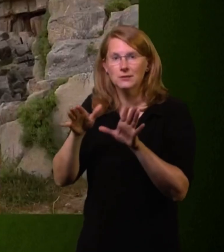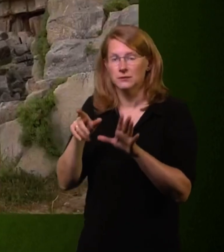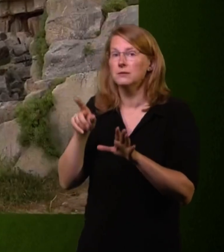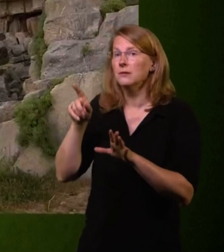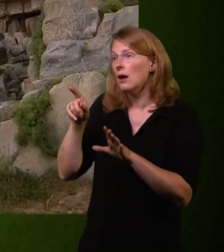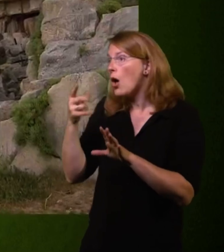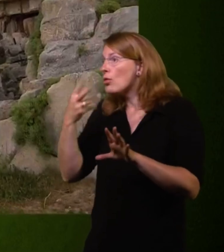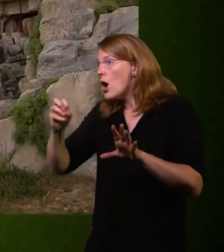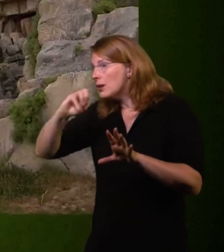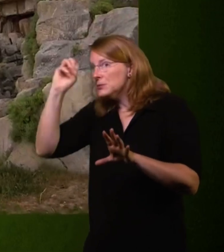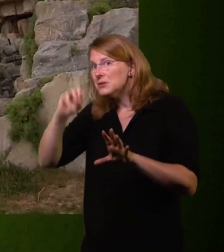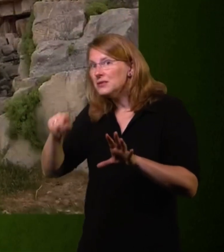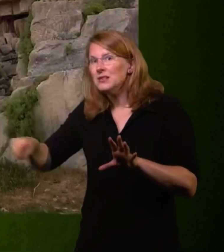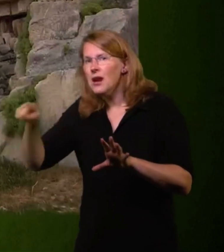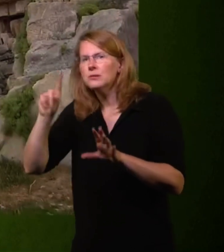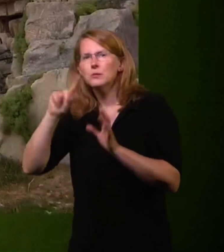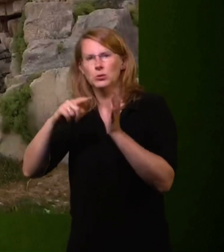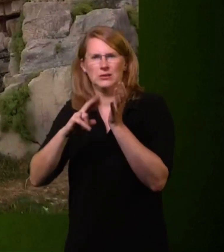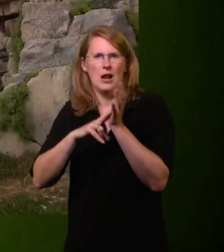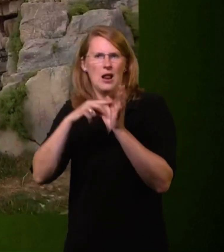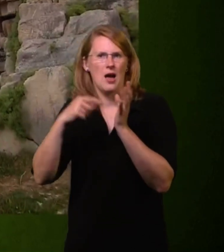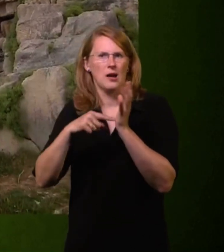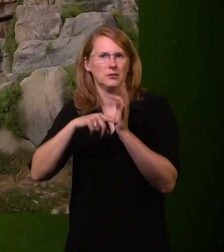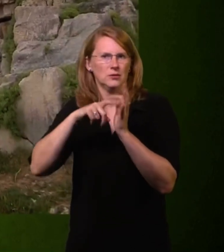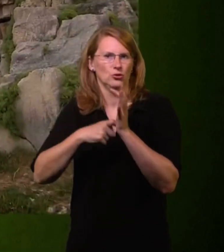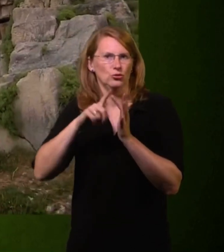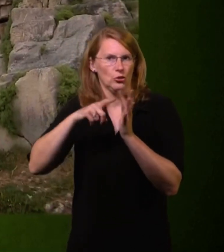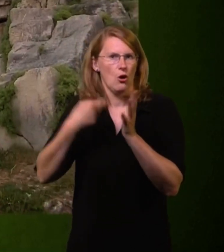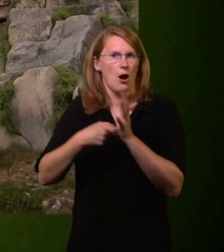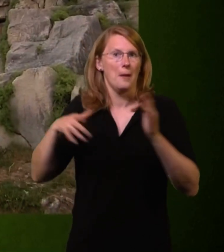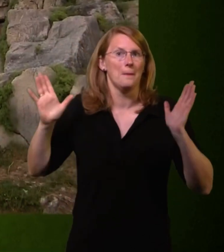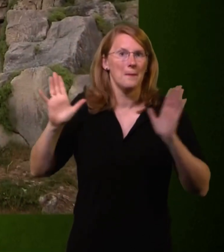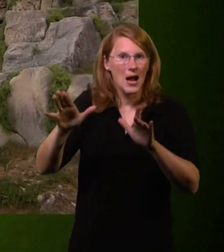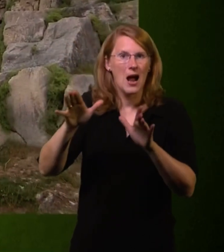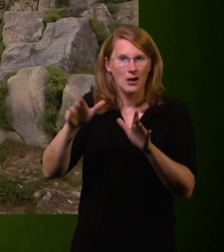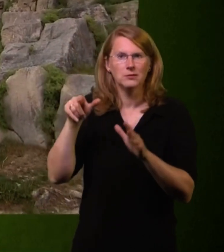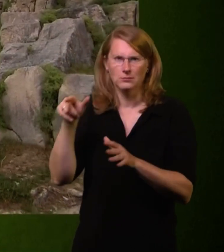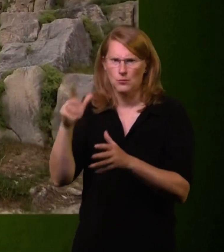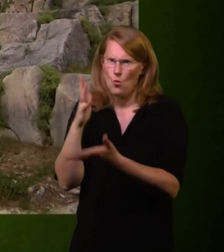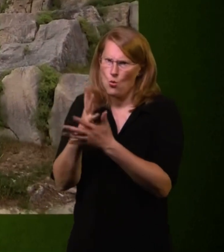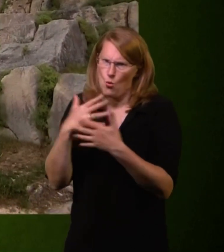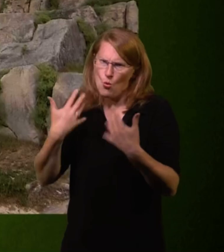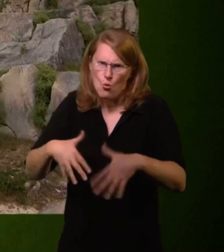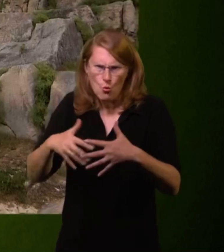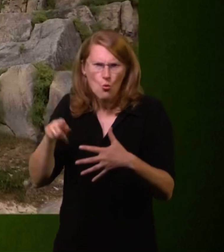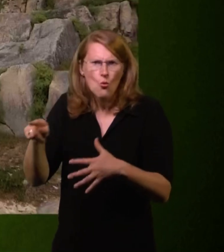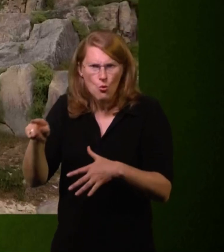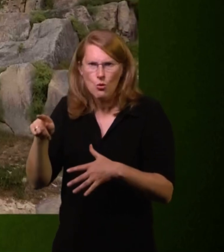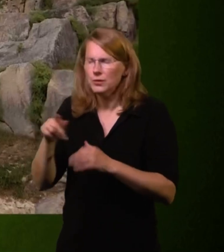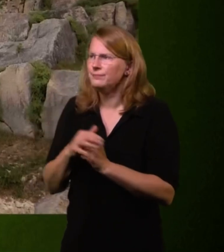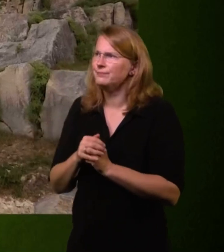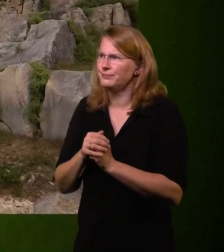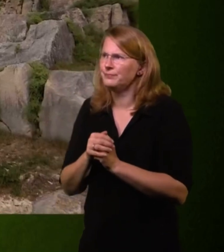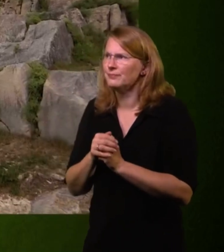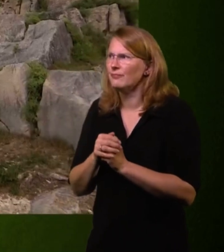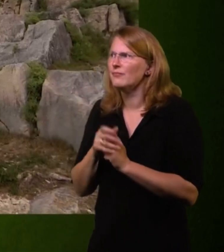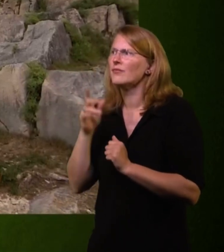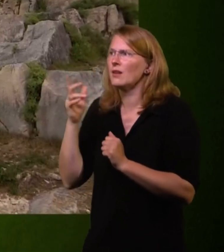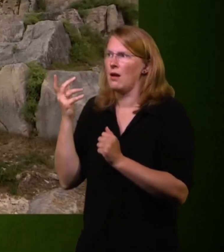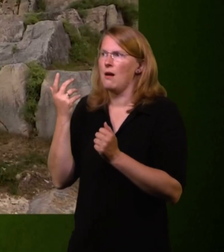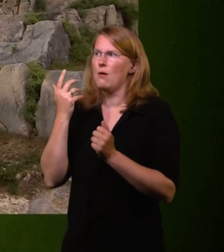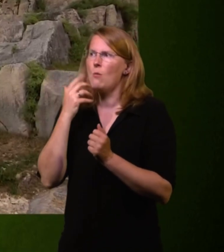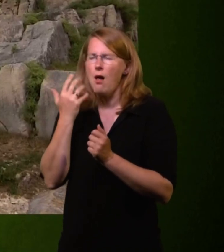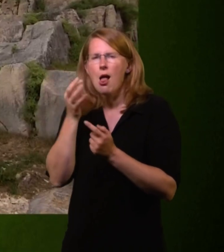bats are a really fantastic species, which we're going to get to see in a little bit more detail. To understand a little bit about how the bats use the